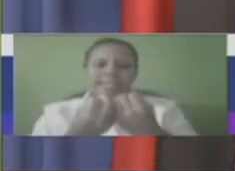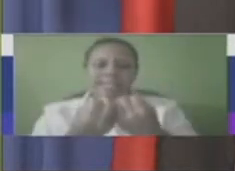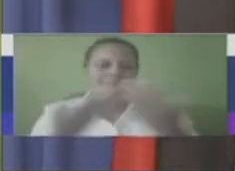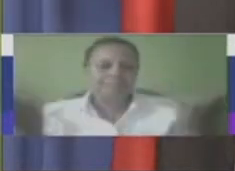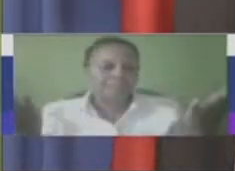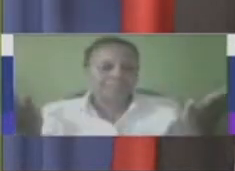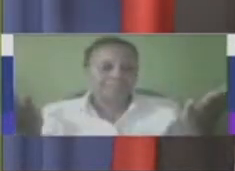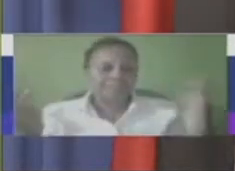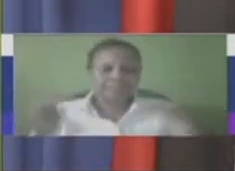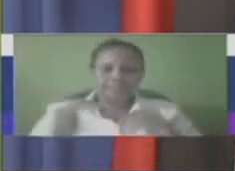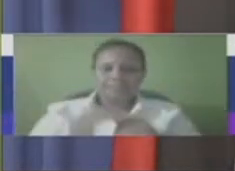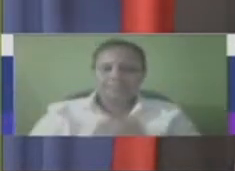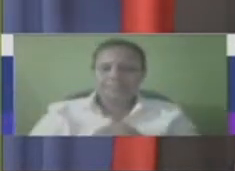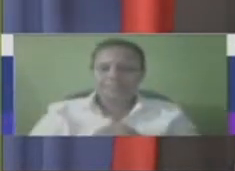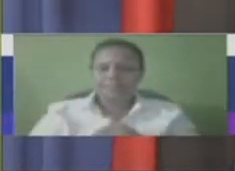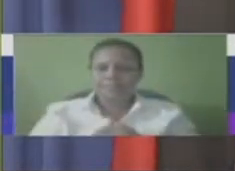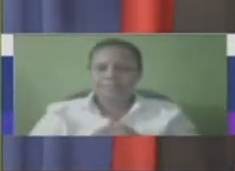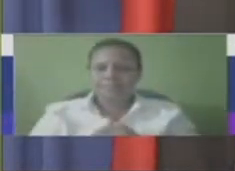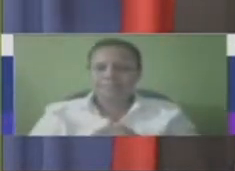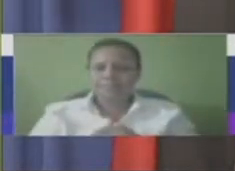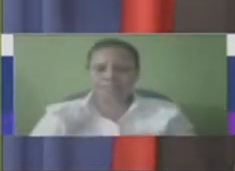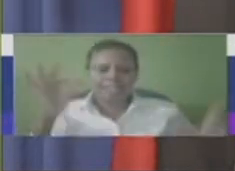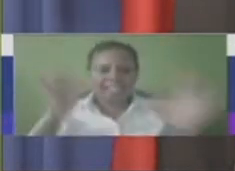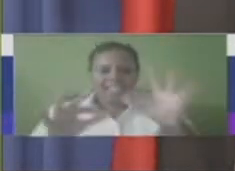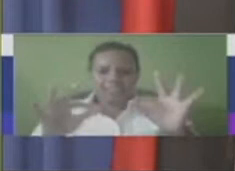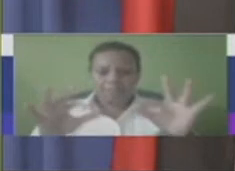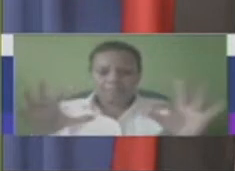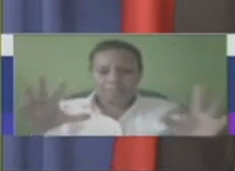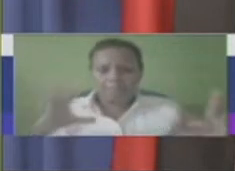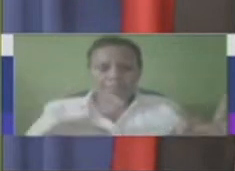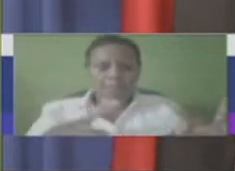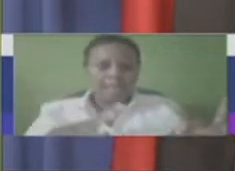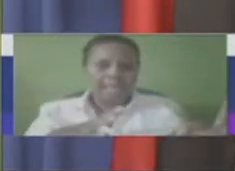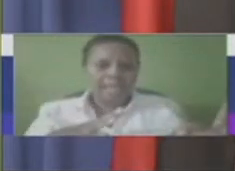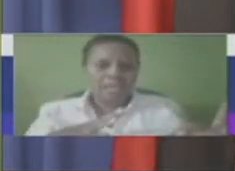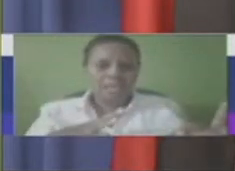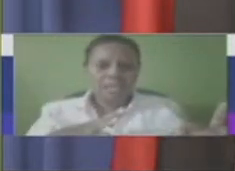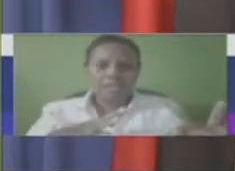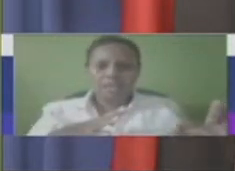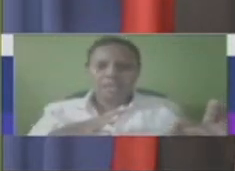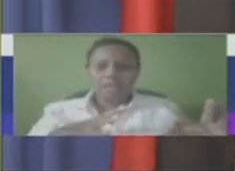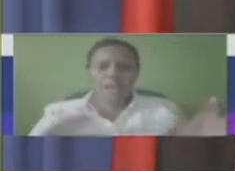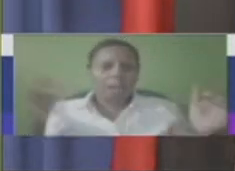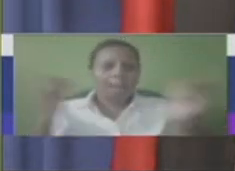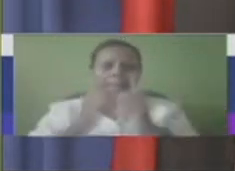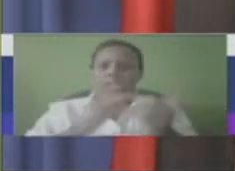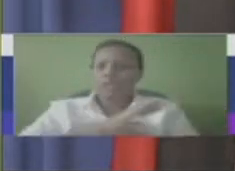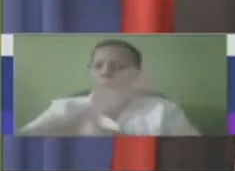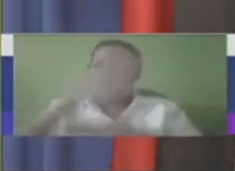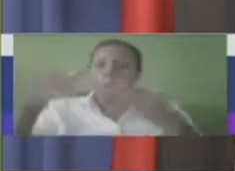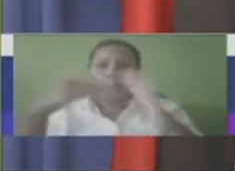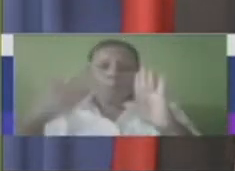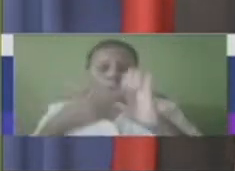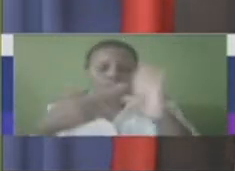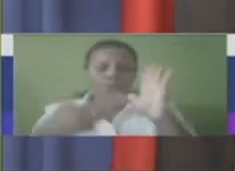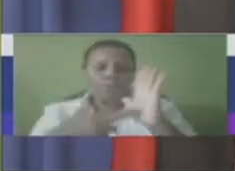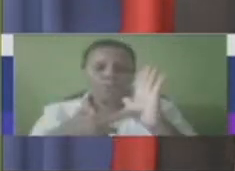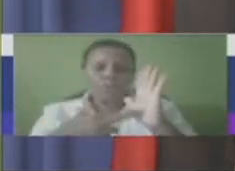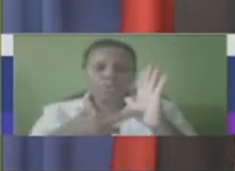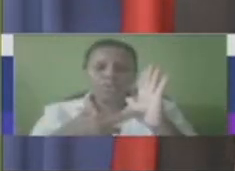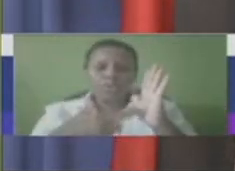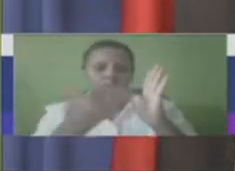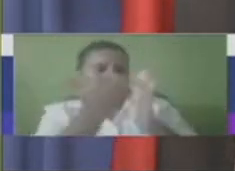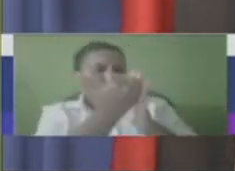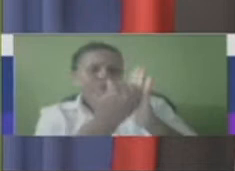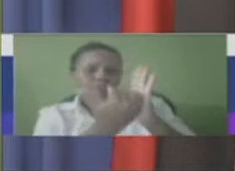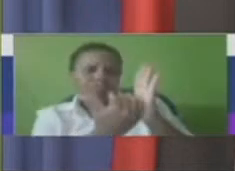muster in the way that those vaccines had, because even though they were coming to our government department, they didn't just come through because they were going to